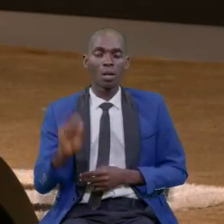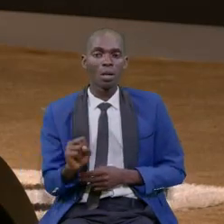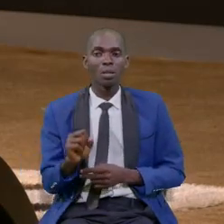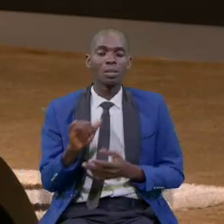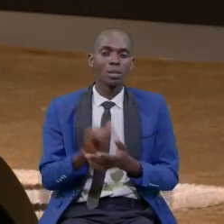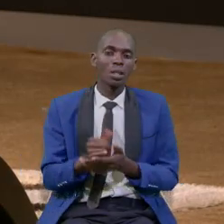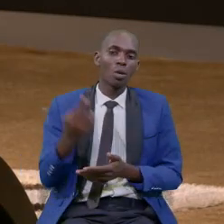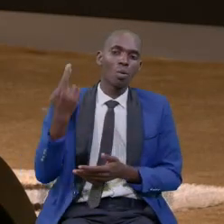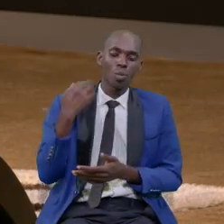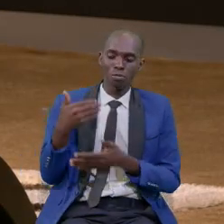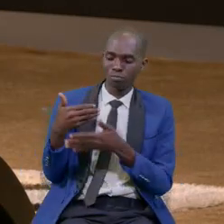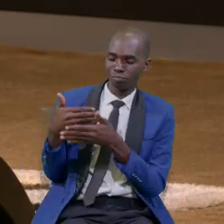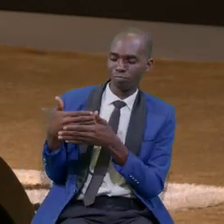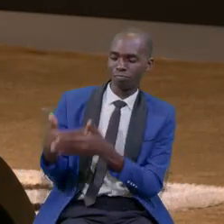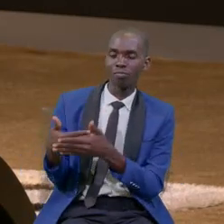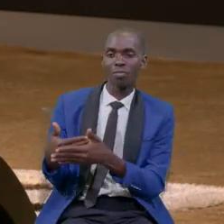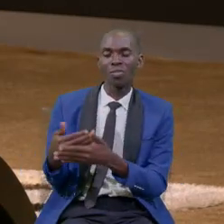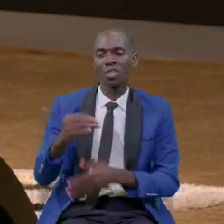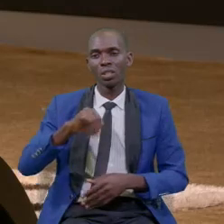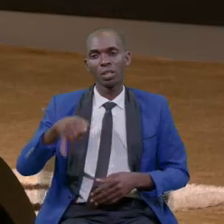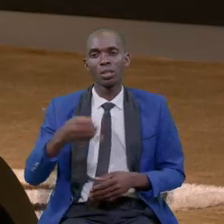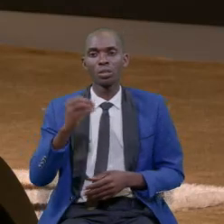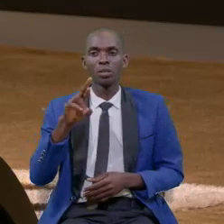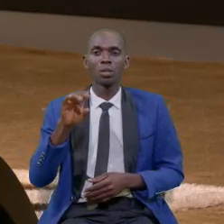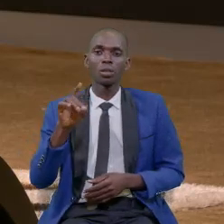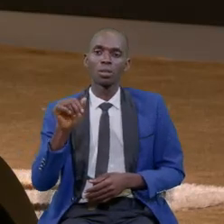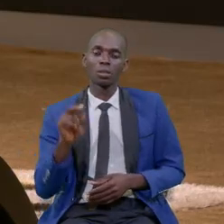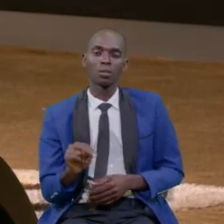the other side Jordan,